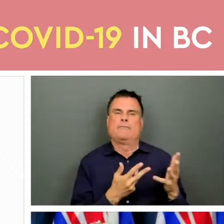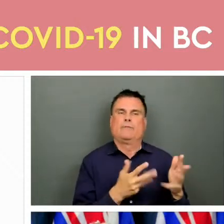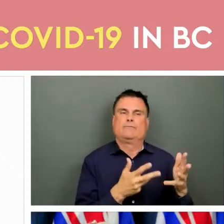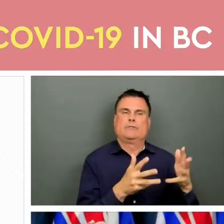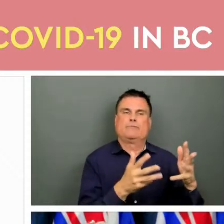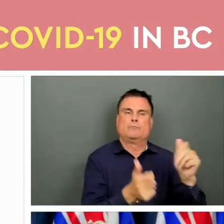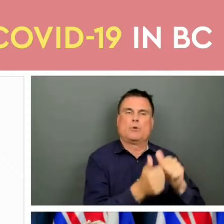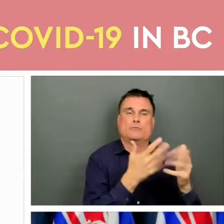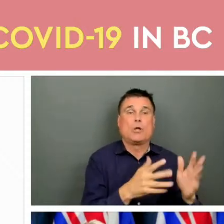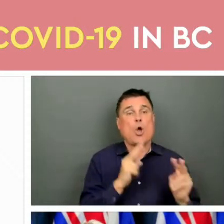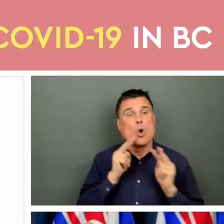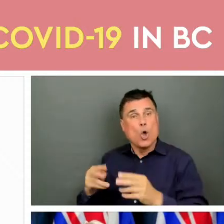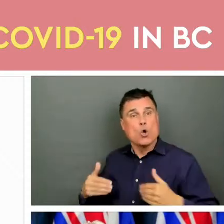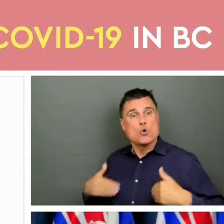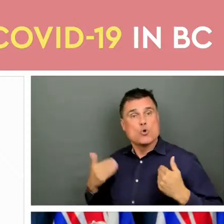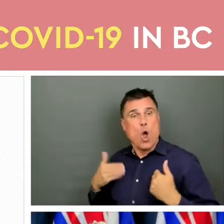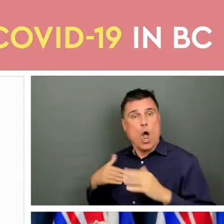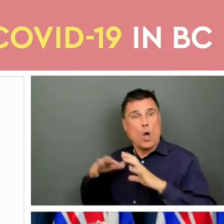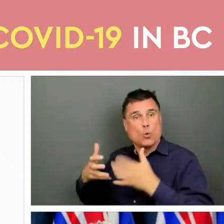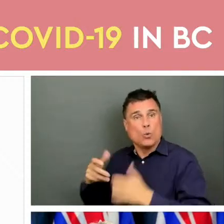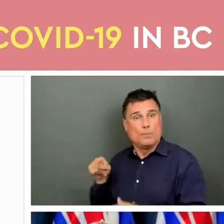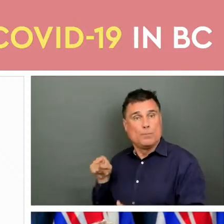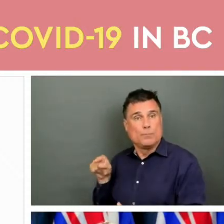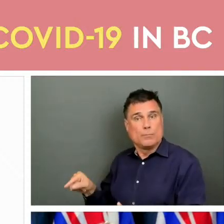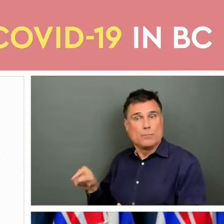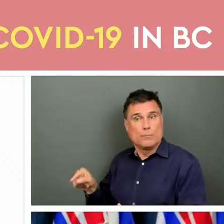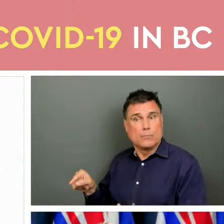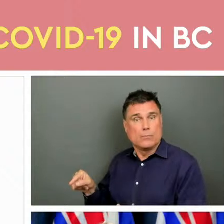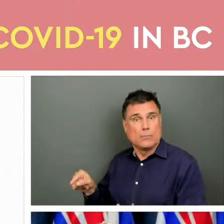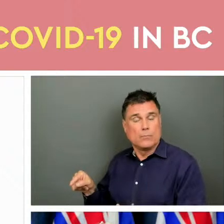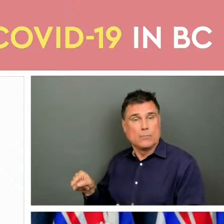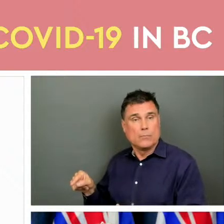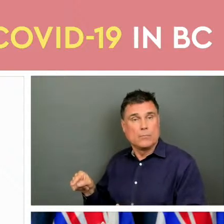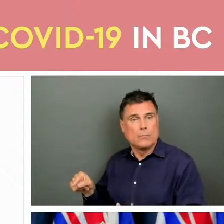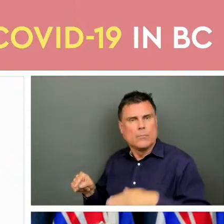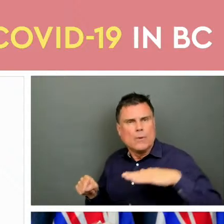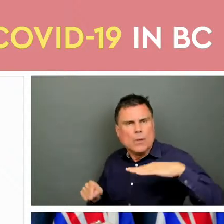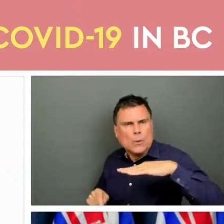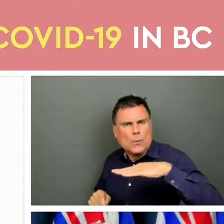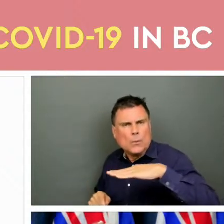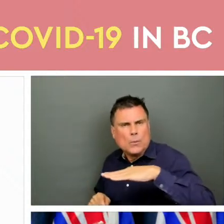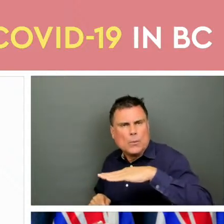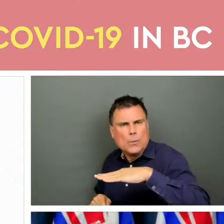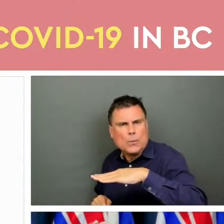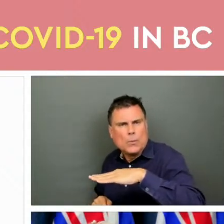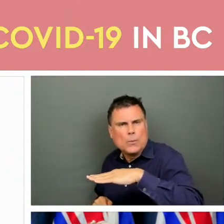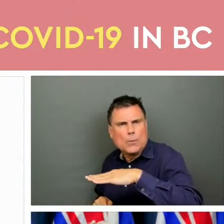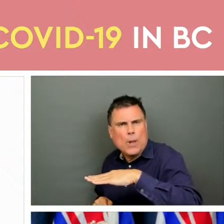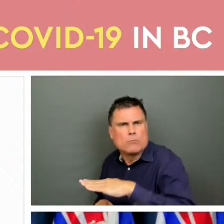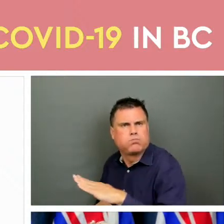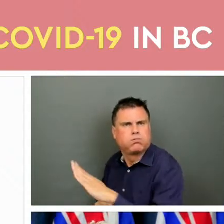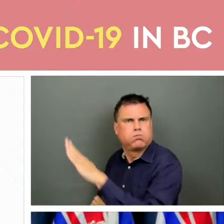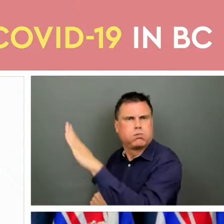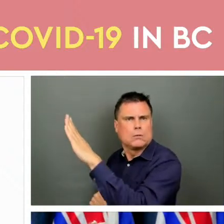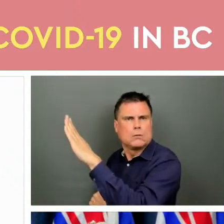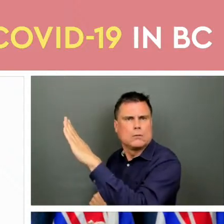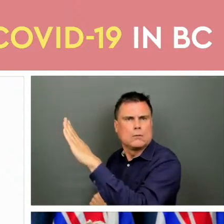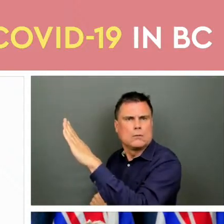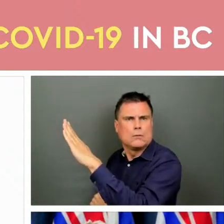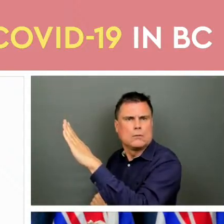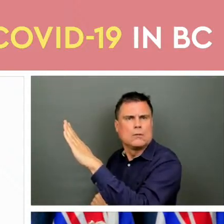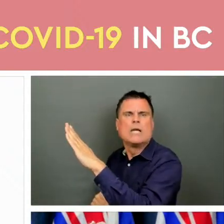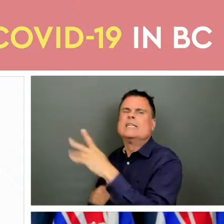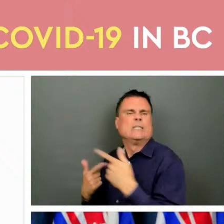that leveling off is happening a little bit earlier. So we're doing more targeting towards younger people to make sure that they